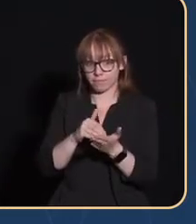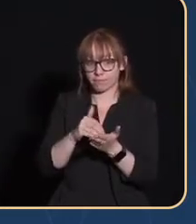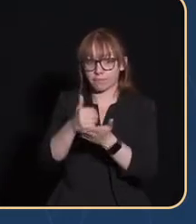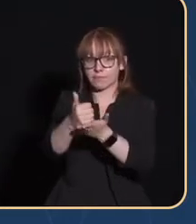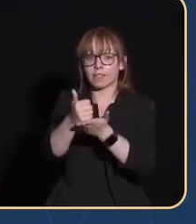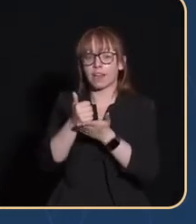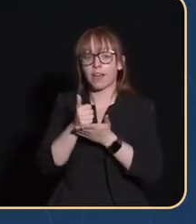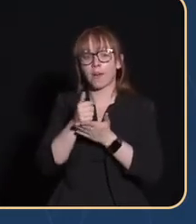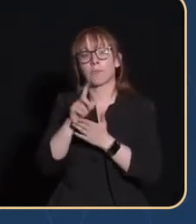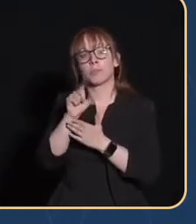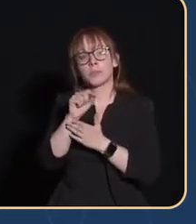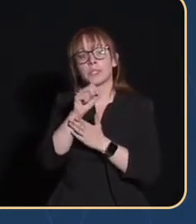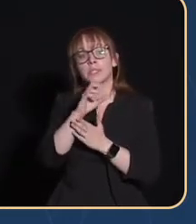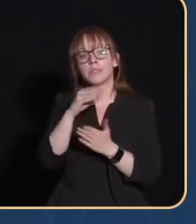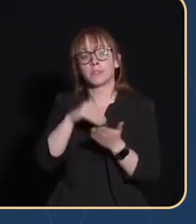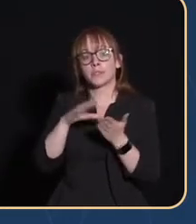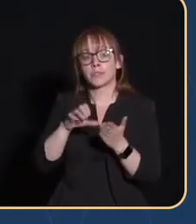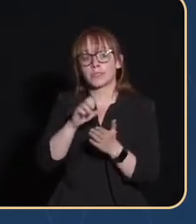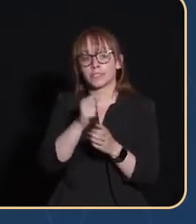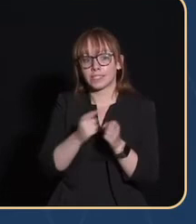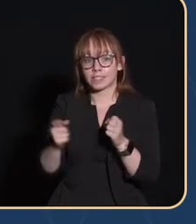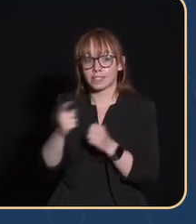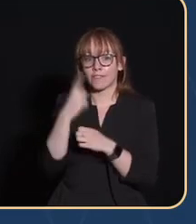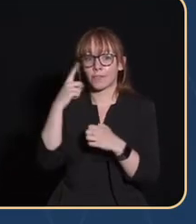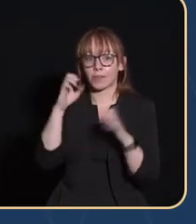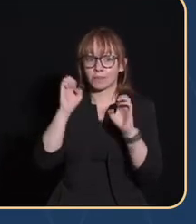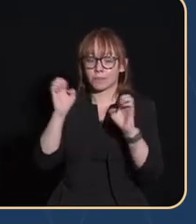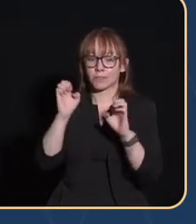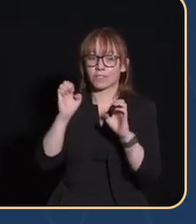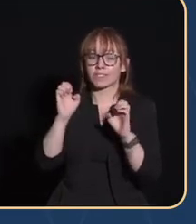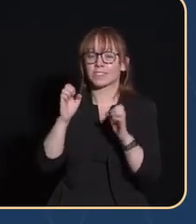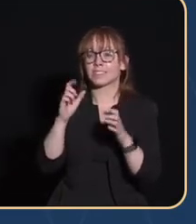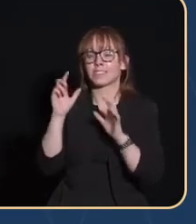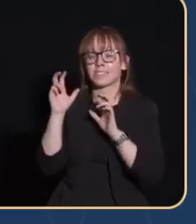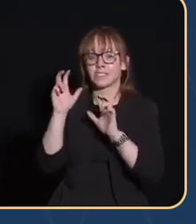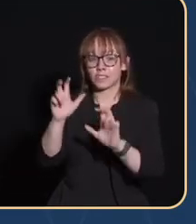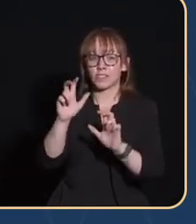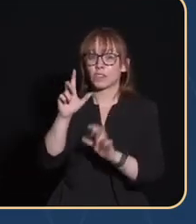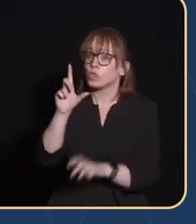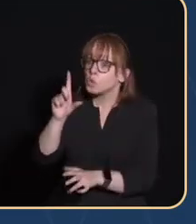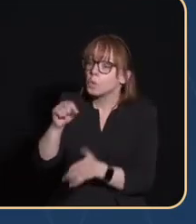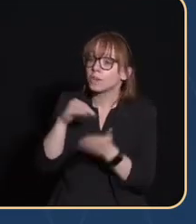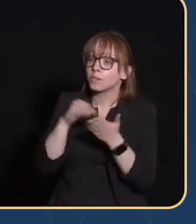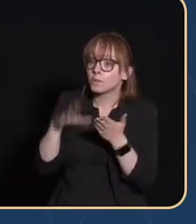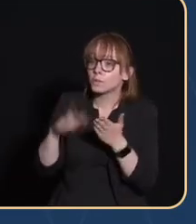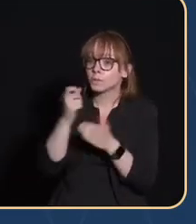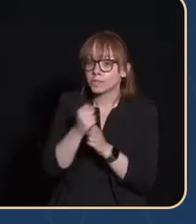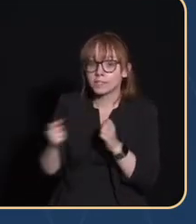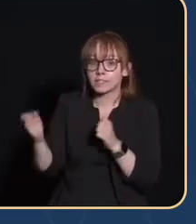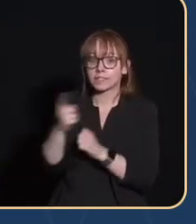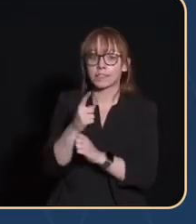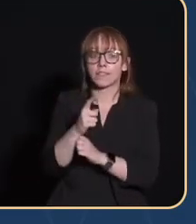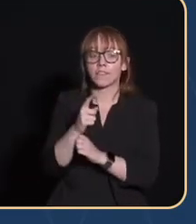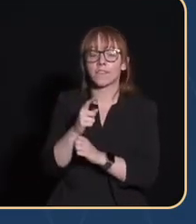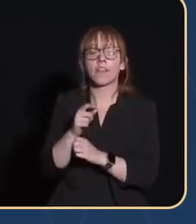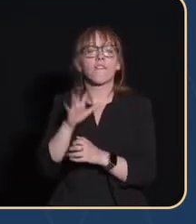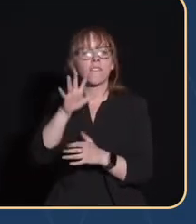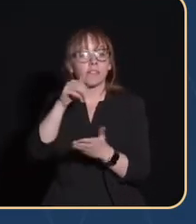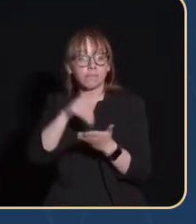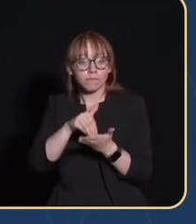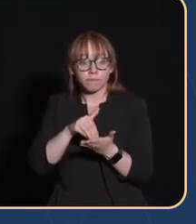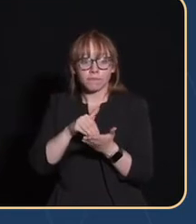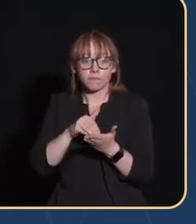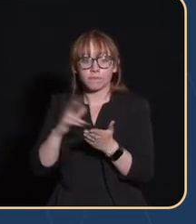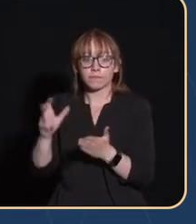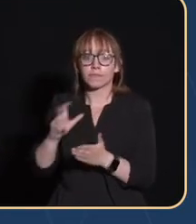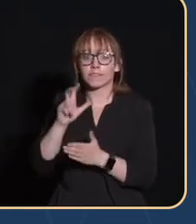help 20 students next year with emergency aid grants. Just think of that, 20 students next year. A gift of $5,000 will